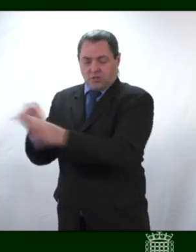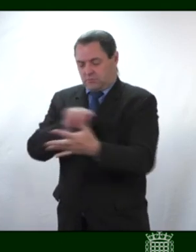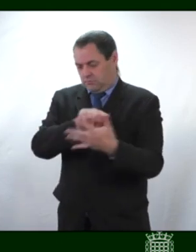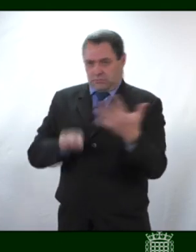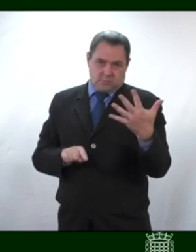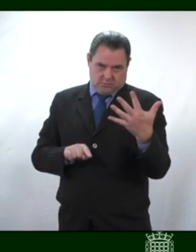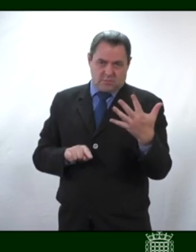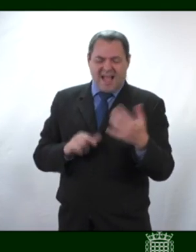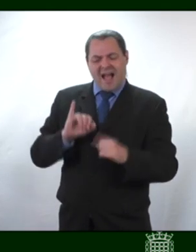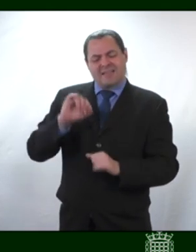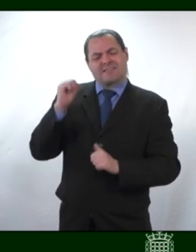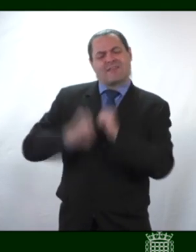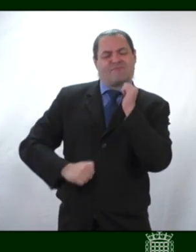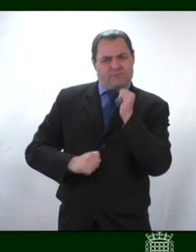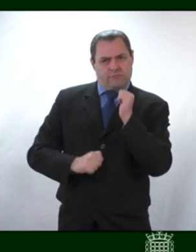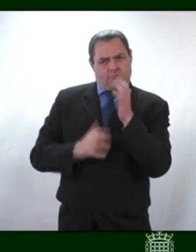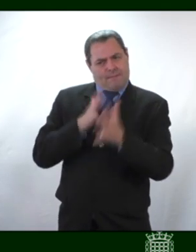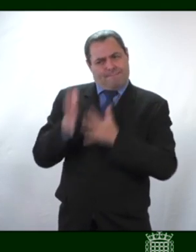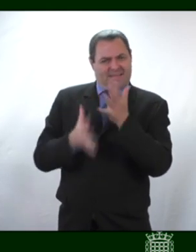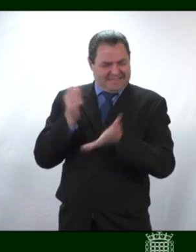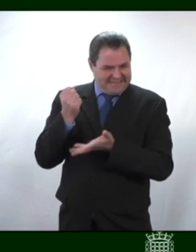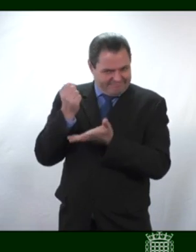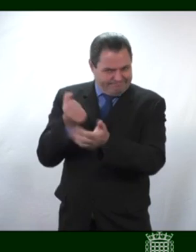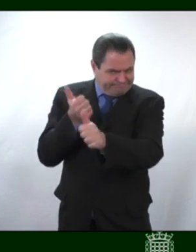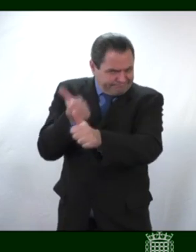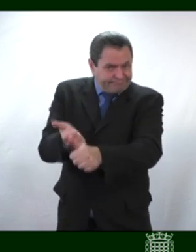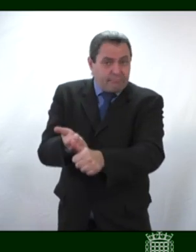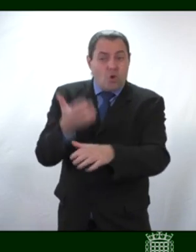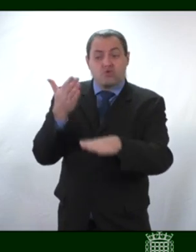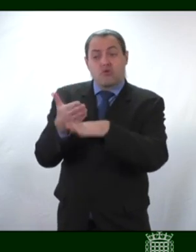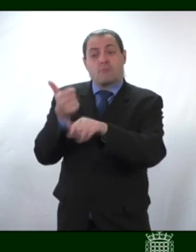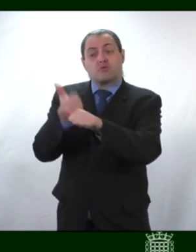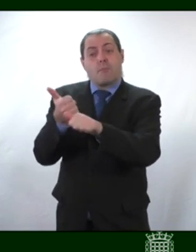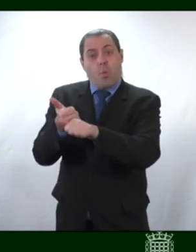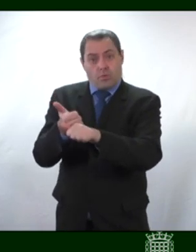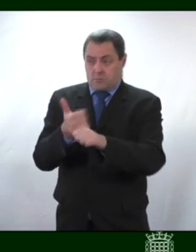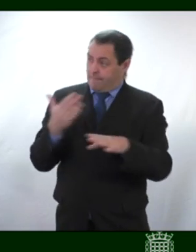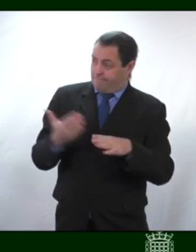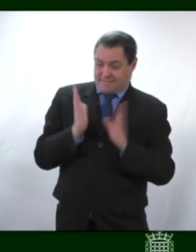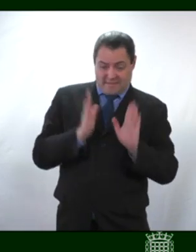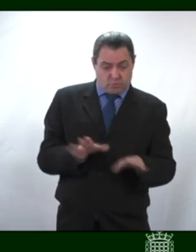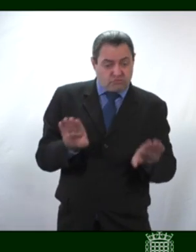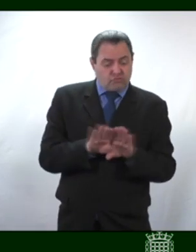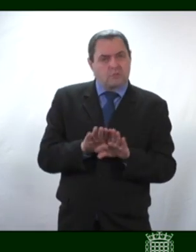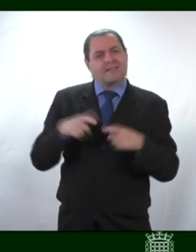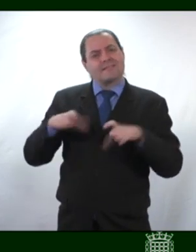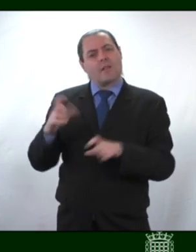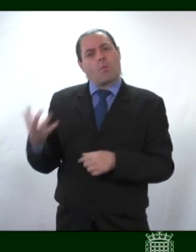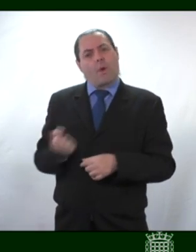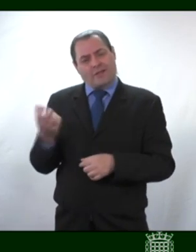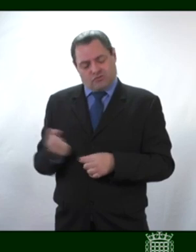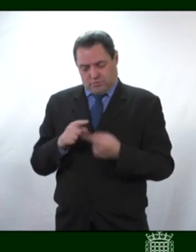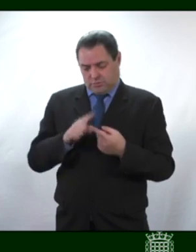support. This includes the Job Support Scheme, which ensures those affected by business closures are still paid. Once topped up with